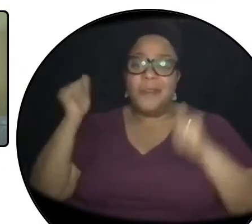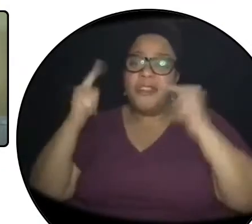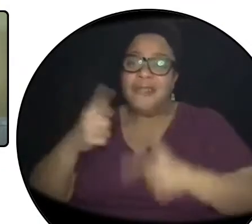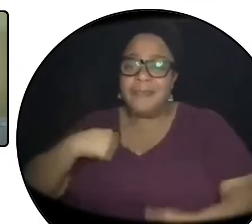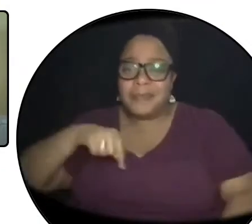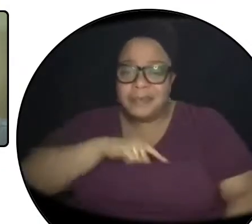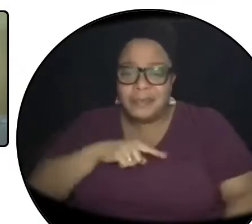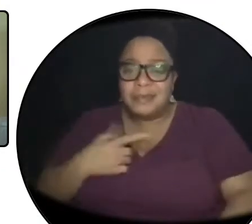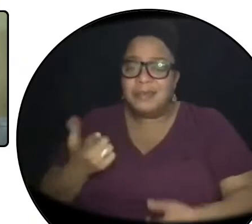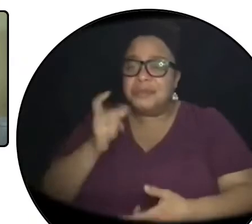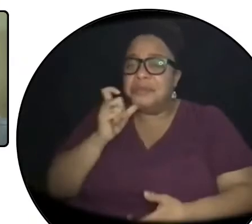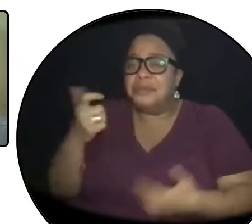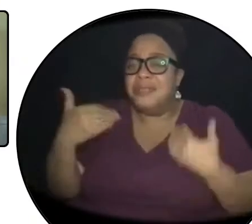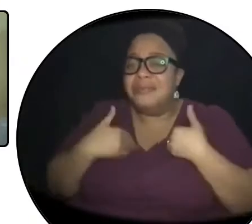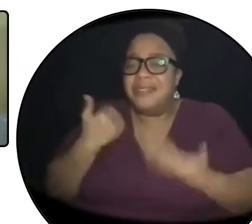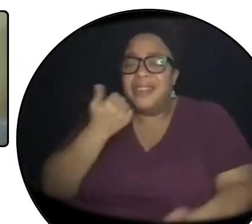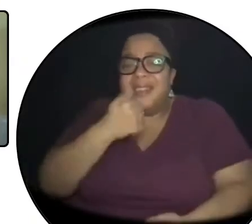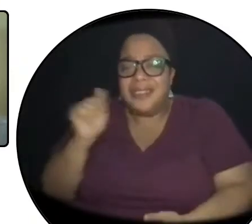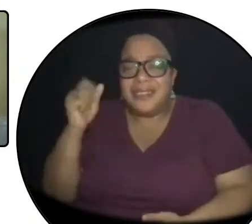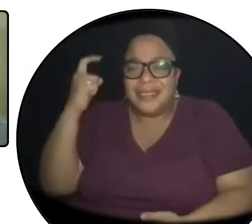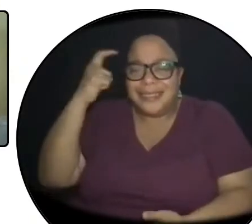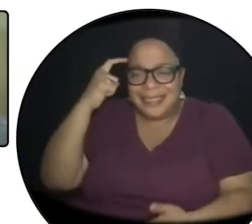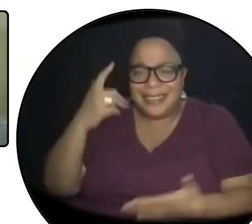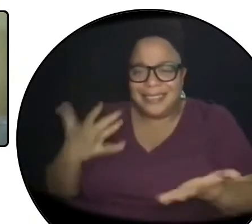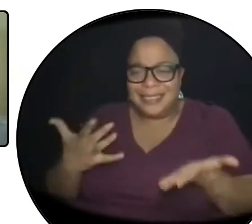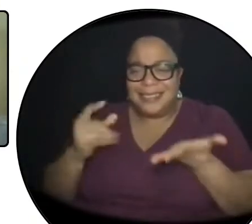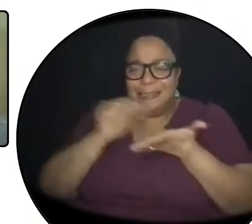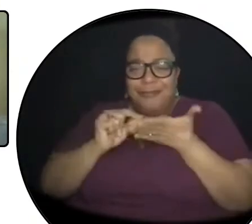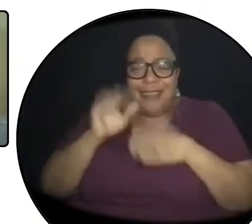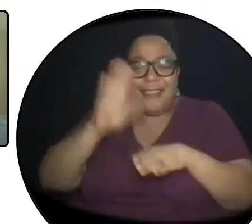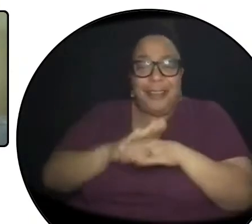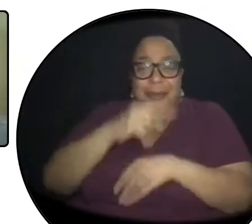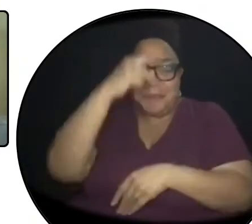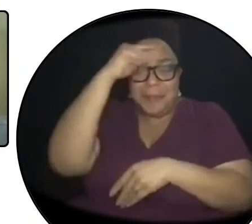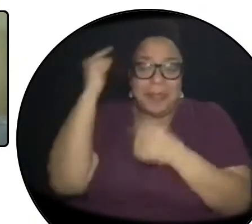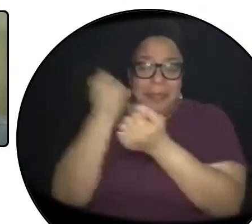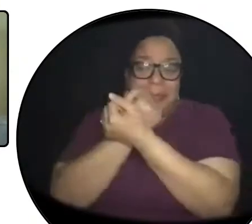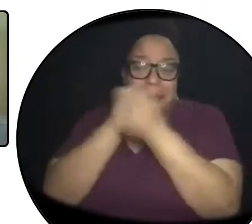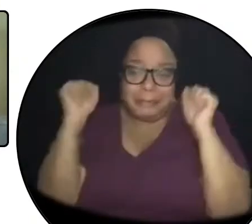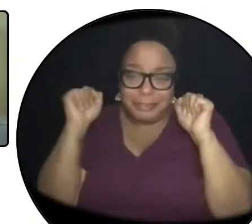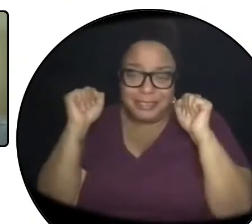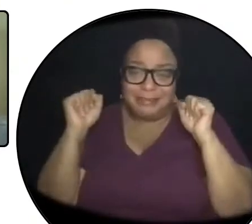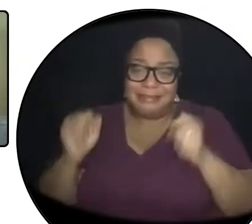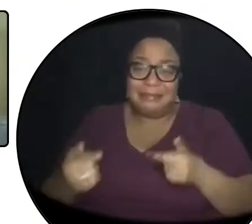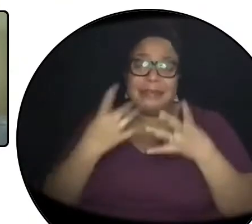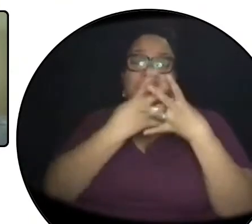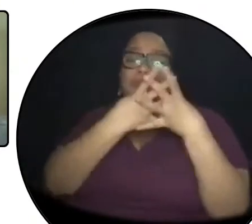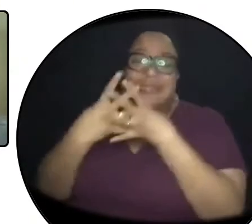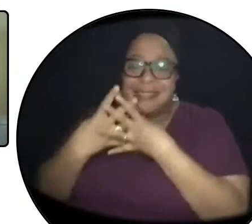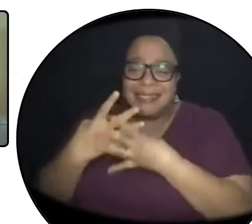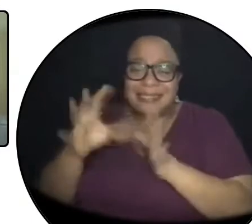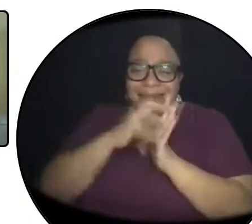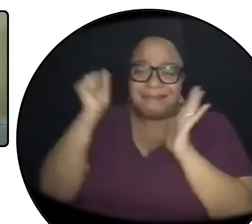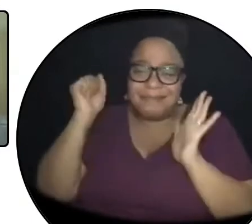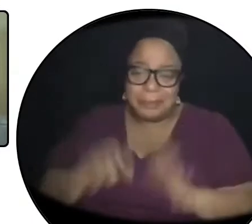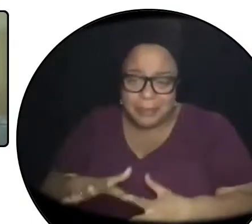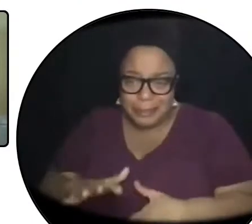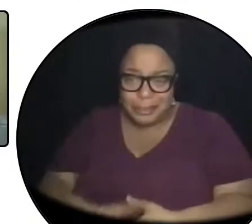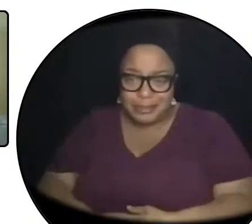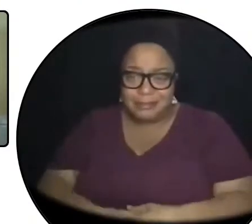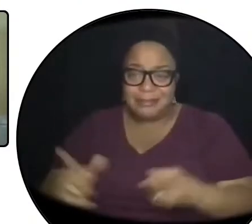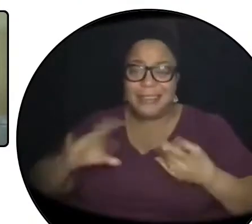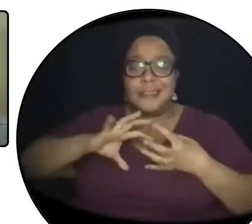course, beloved in all of the ways for all of her work, struggle, and brilliance,